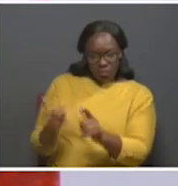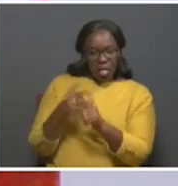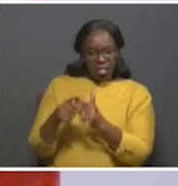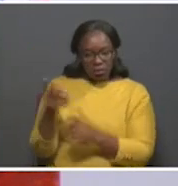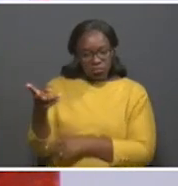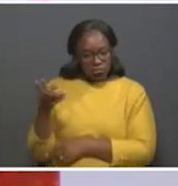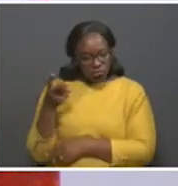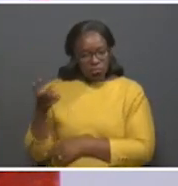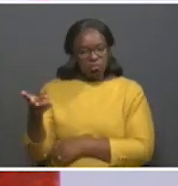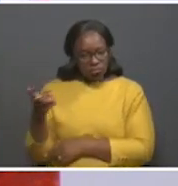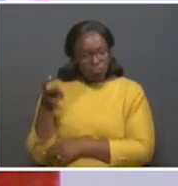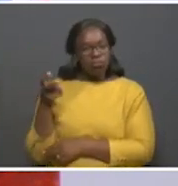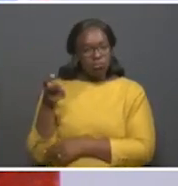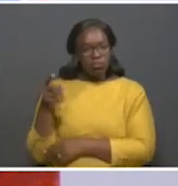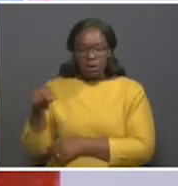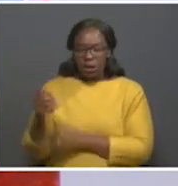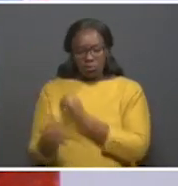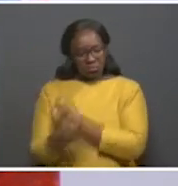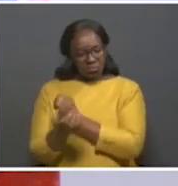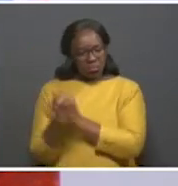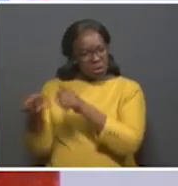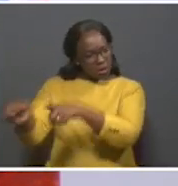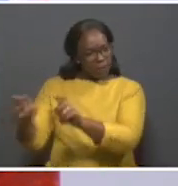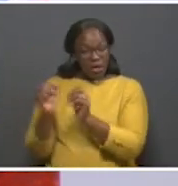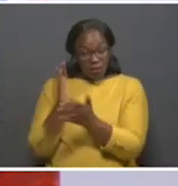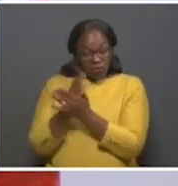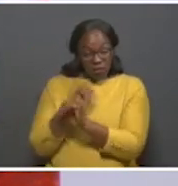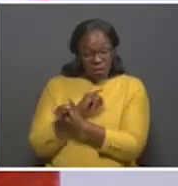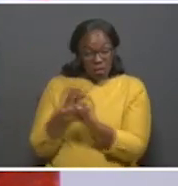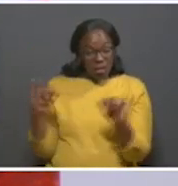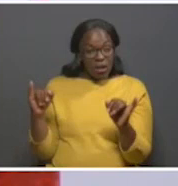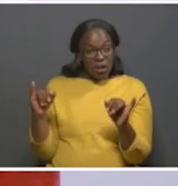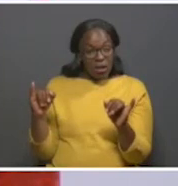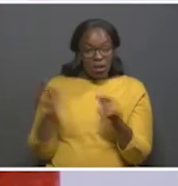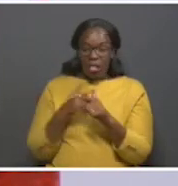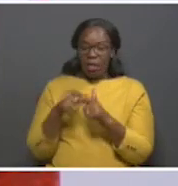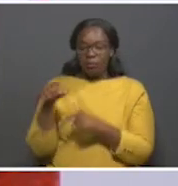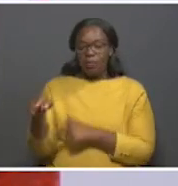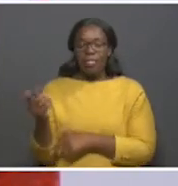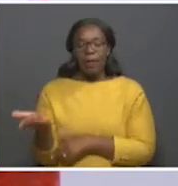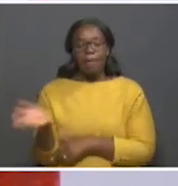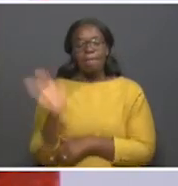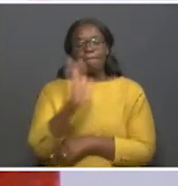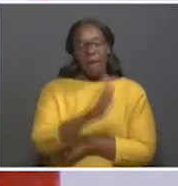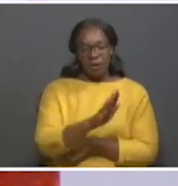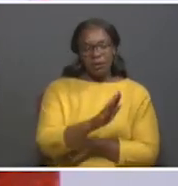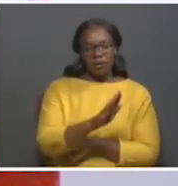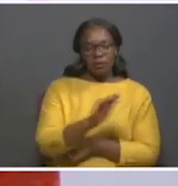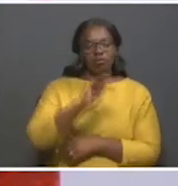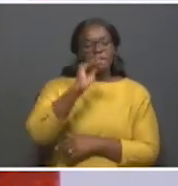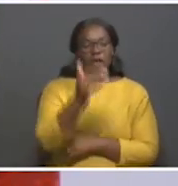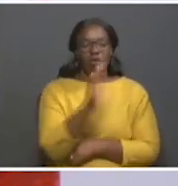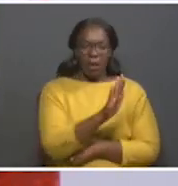rather listened by the congregation. And if he was found innocent of the murder, he would then be returned under guard to that city of